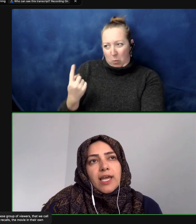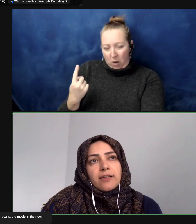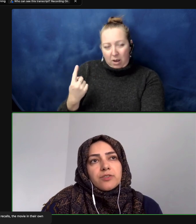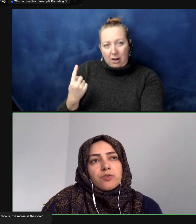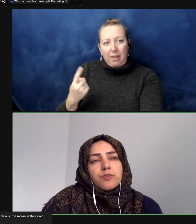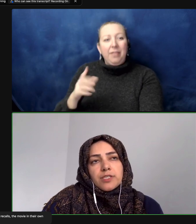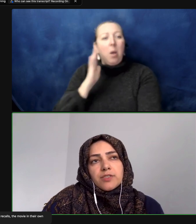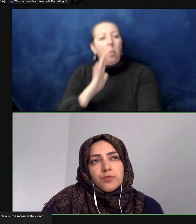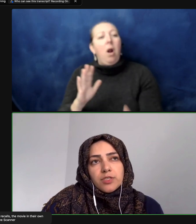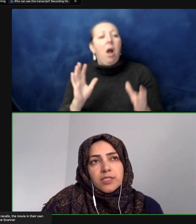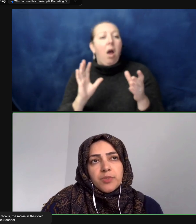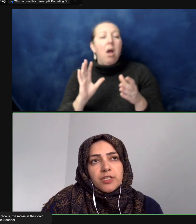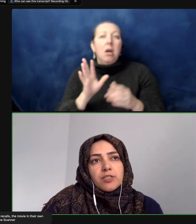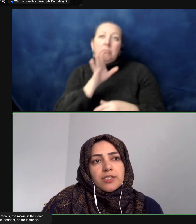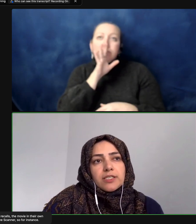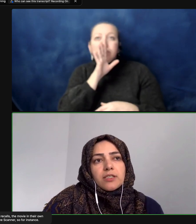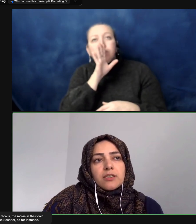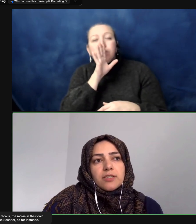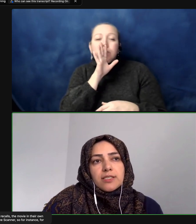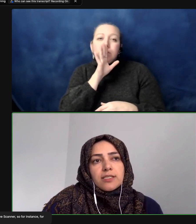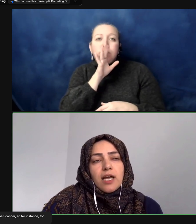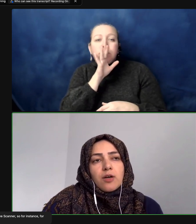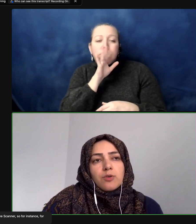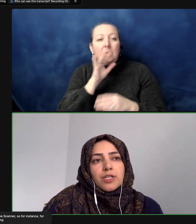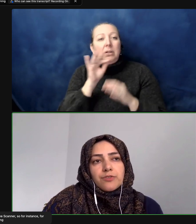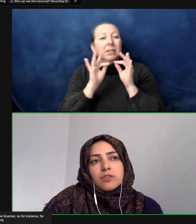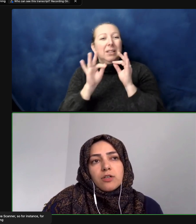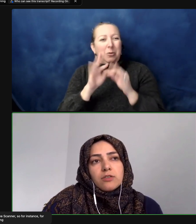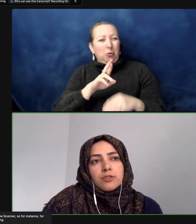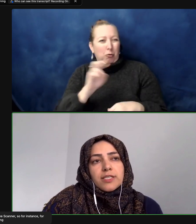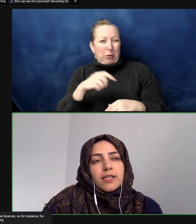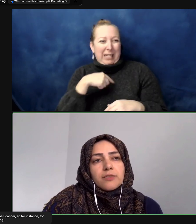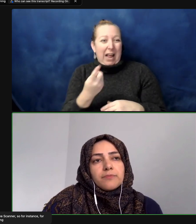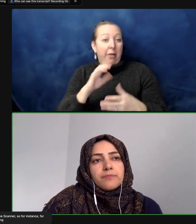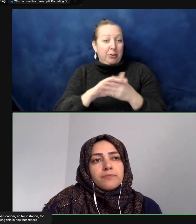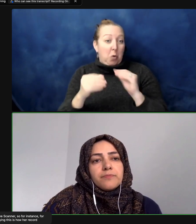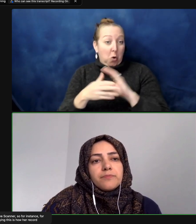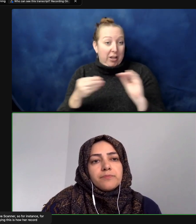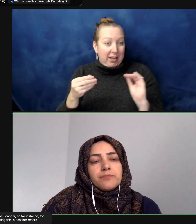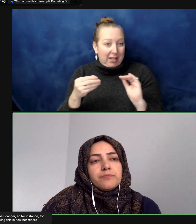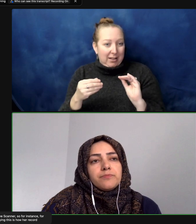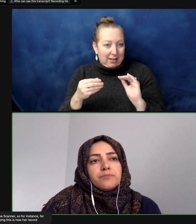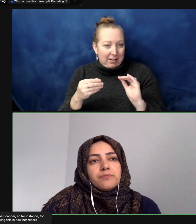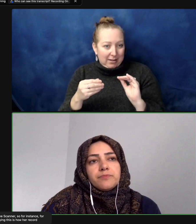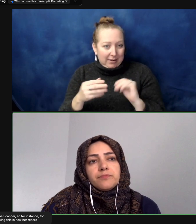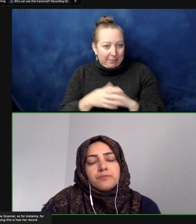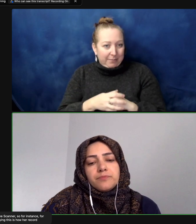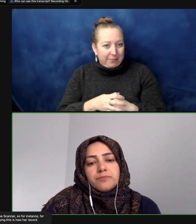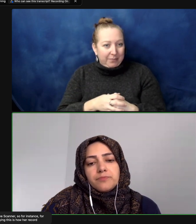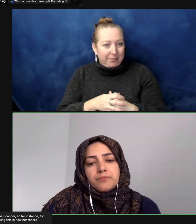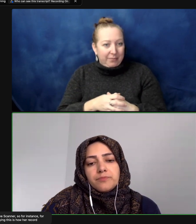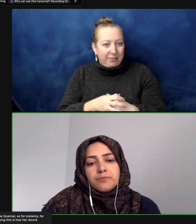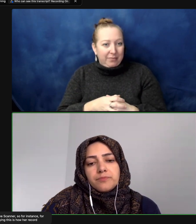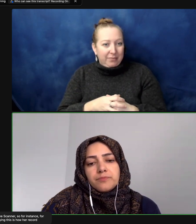in the scanner. So for instance, for this particular scene, this is how her recall looks like.